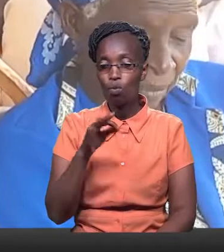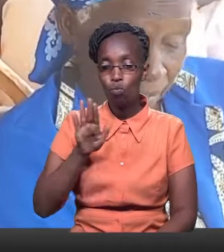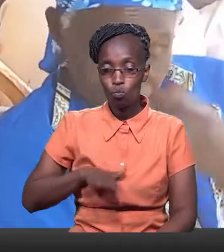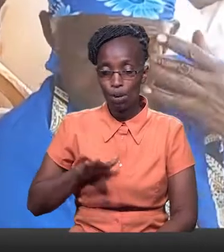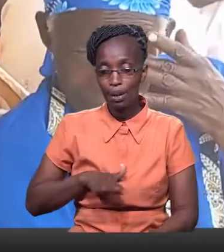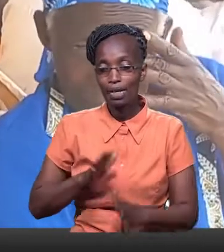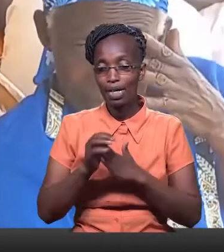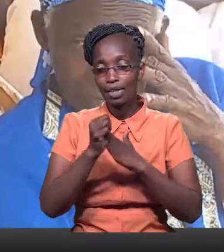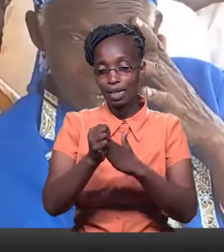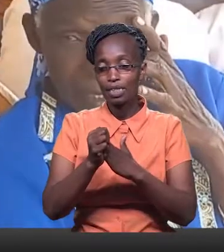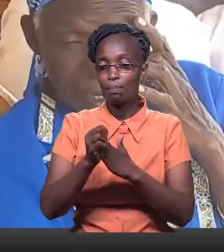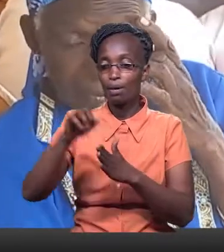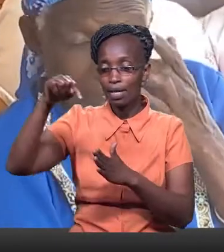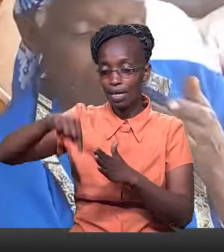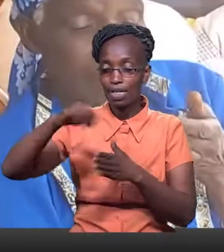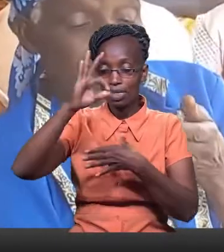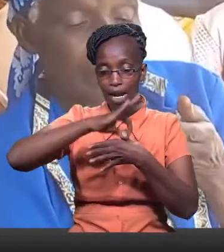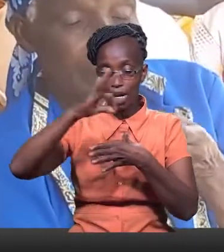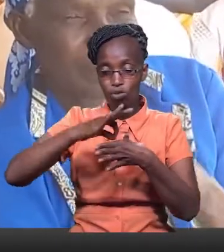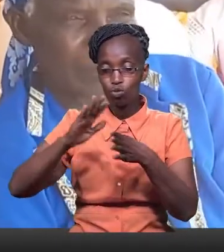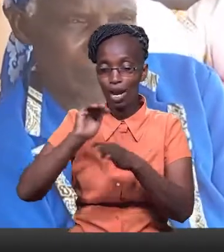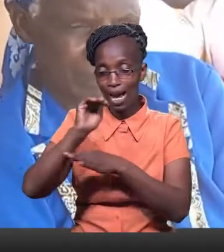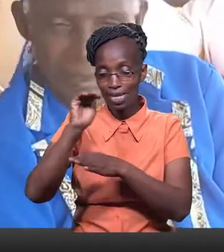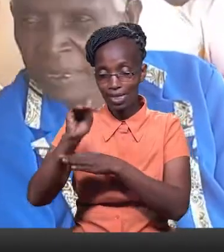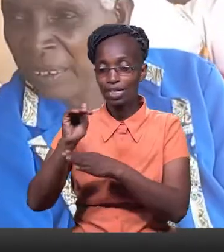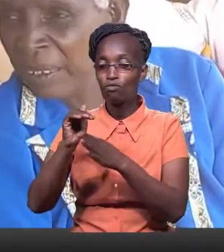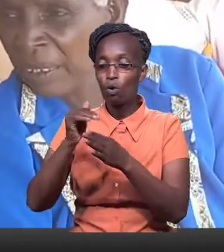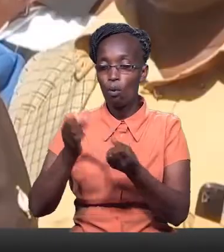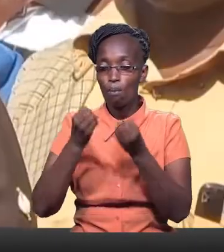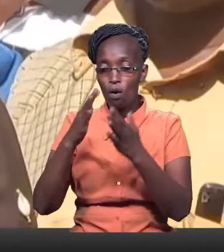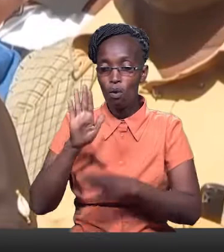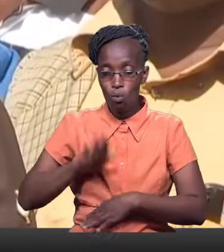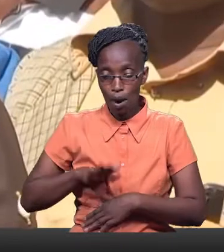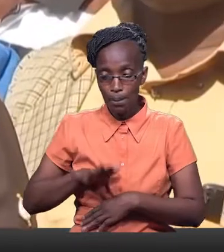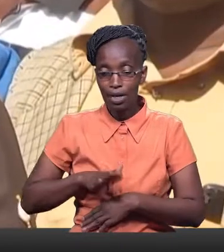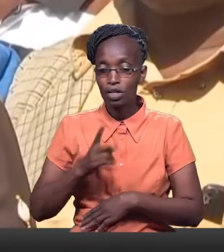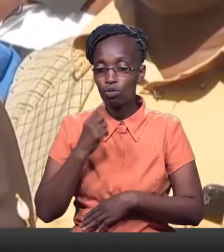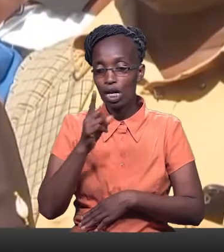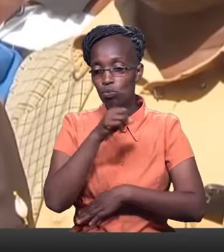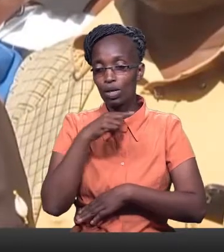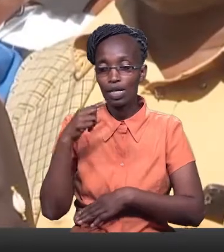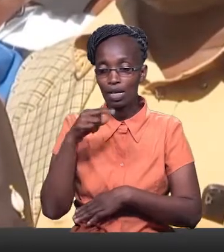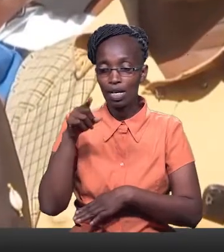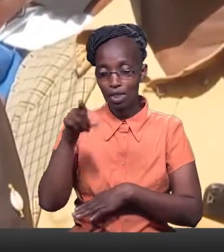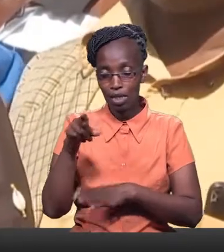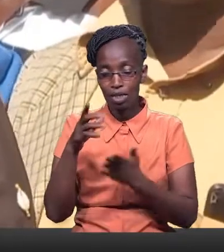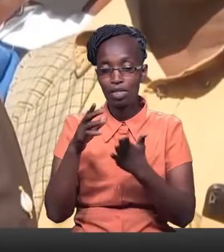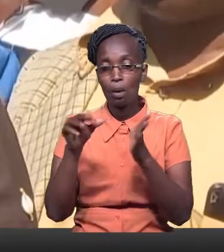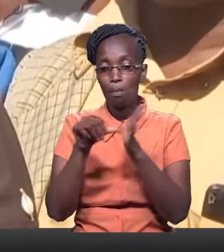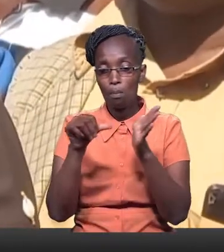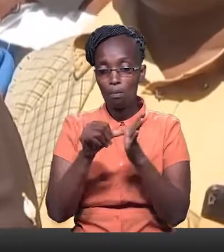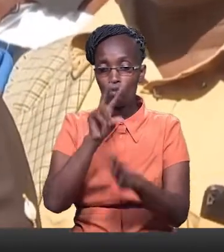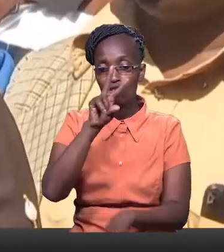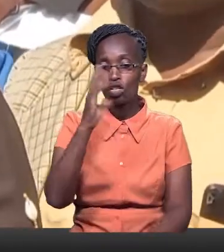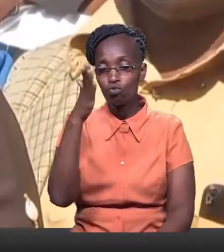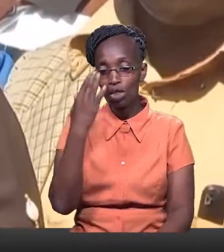into parliament, then we kill that problem that we have of the two-thirds majority. This is where there is a woman, there is proper leadership. Aldai can